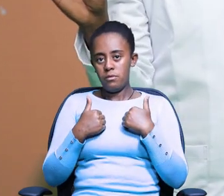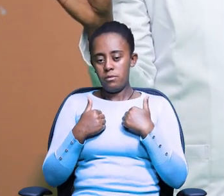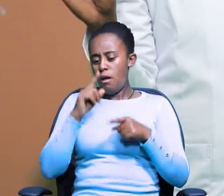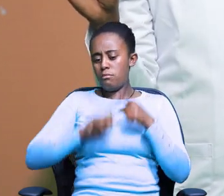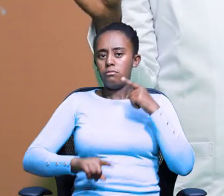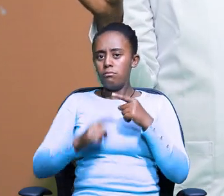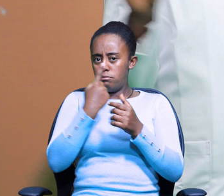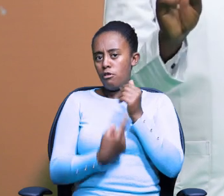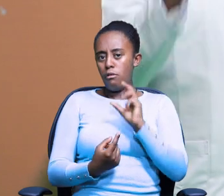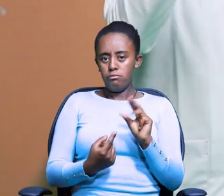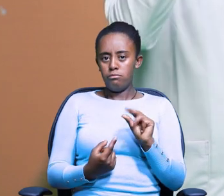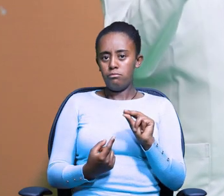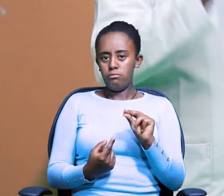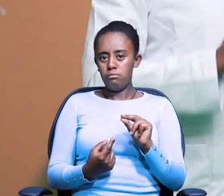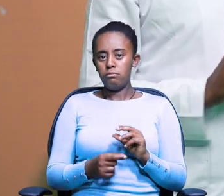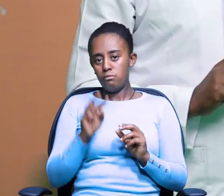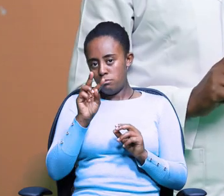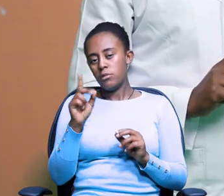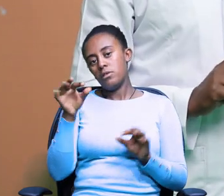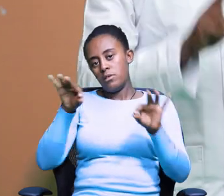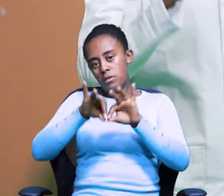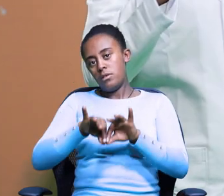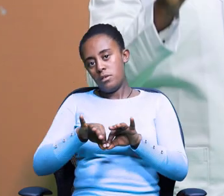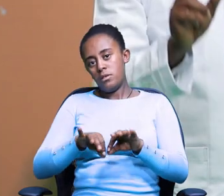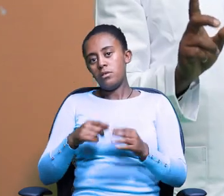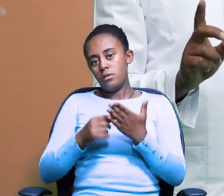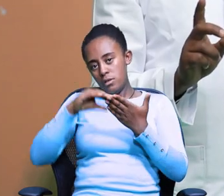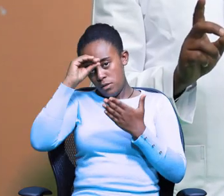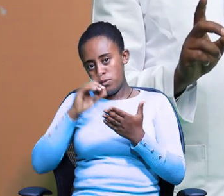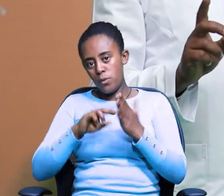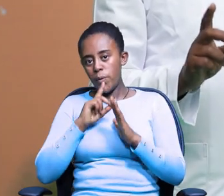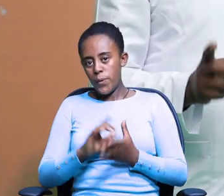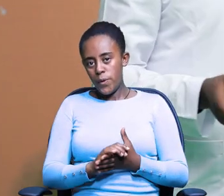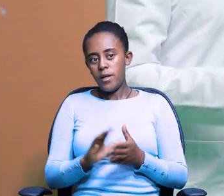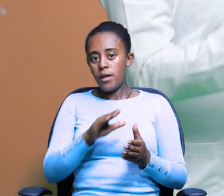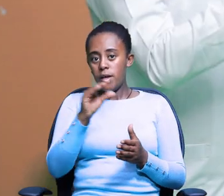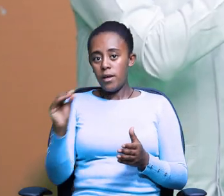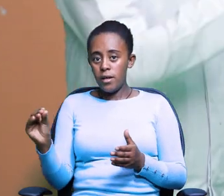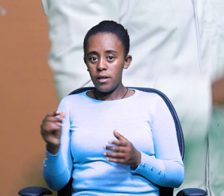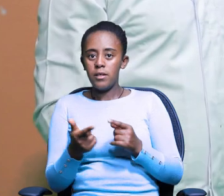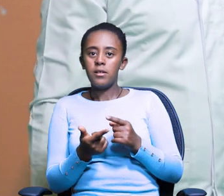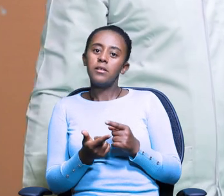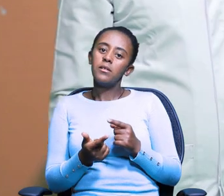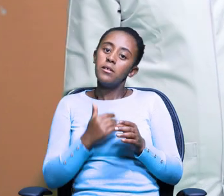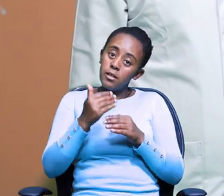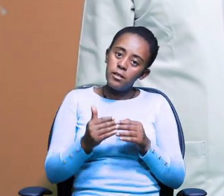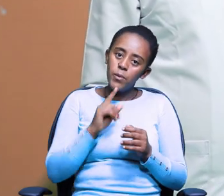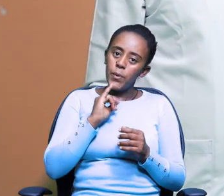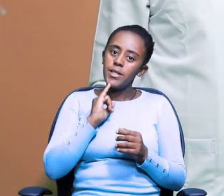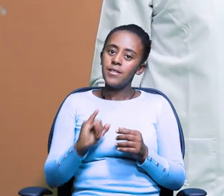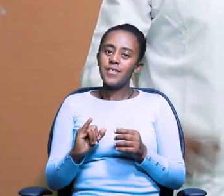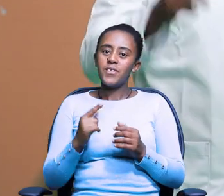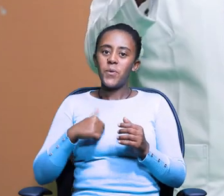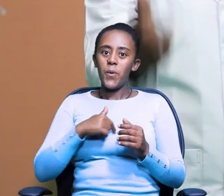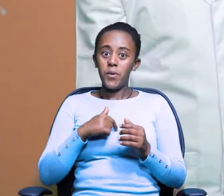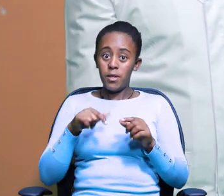impossible to get a single pulse of magnet. This is what you learn. And the next one is,